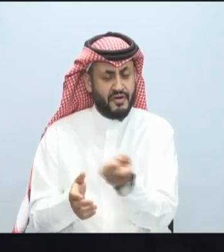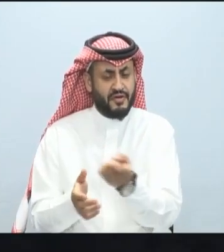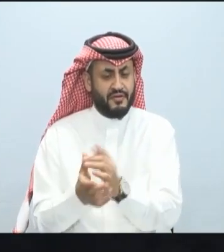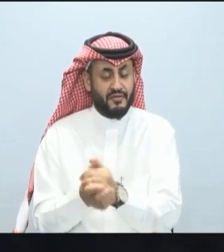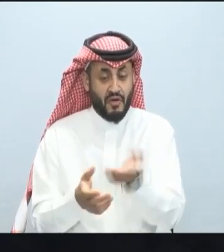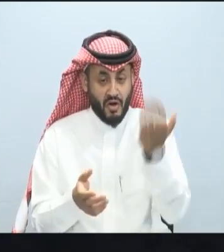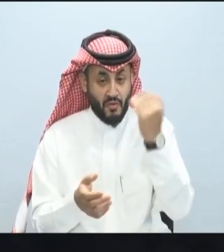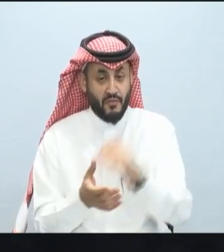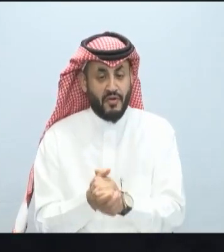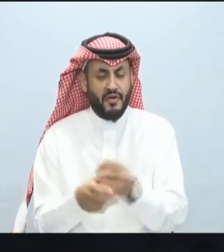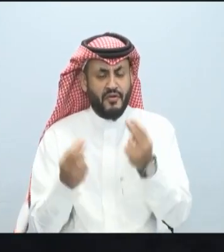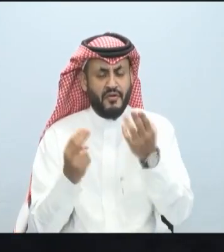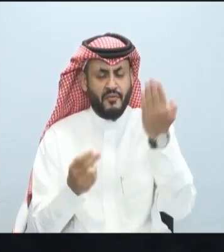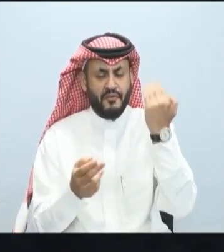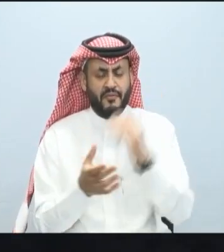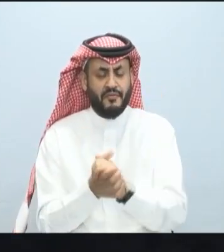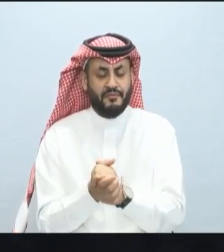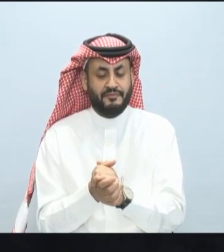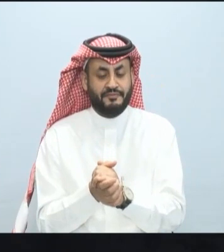words that I studied throughout the unit.